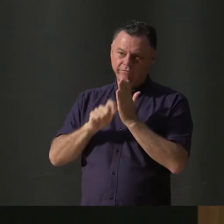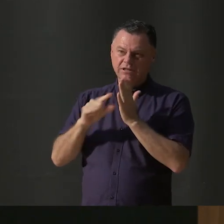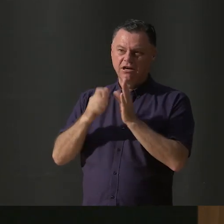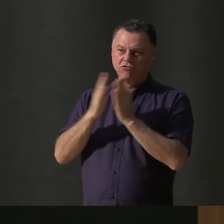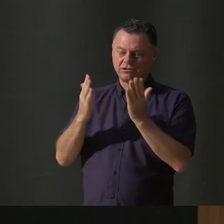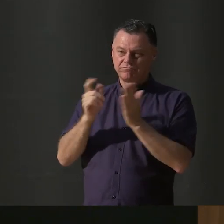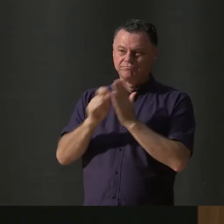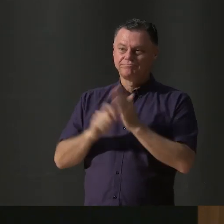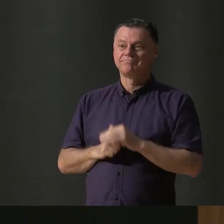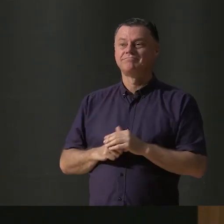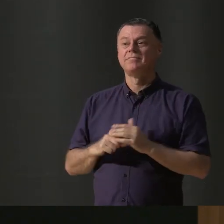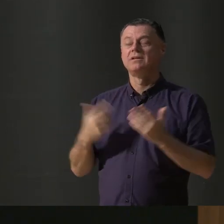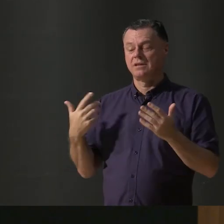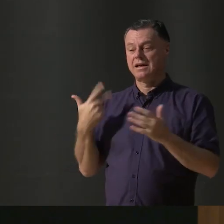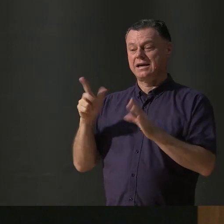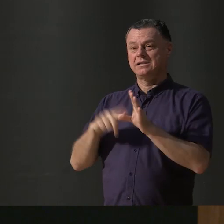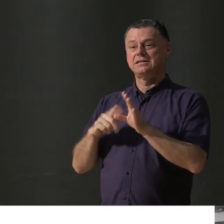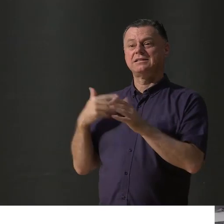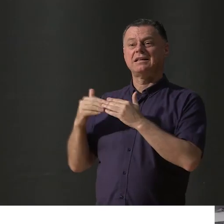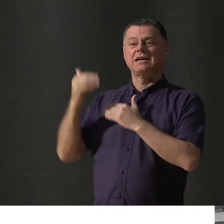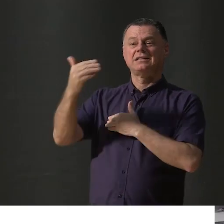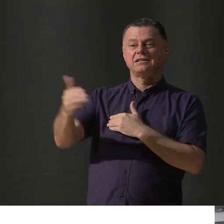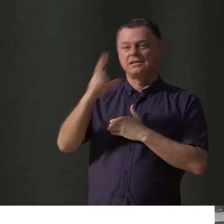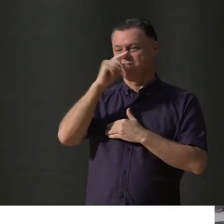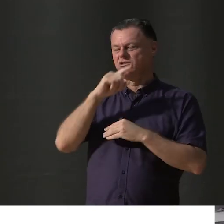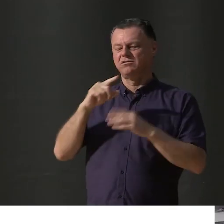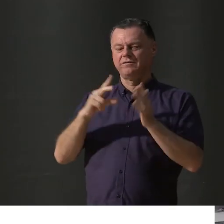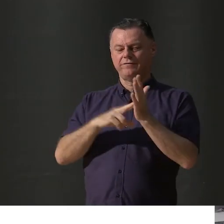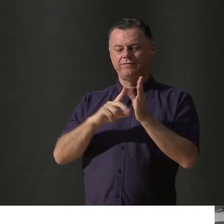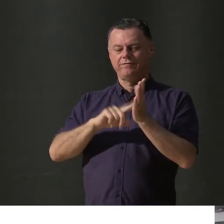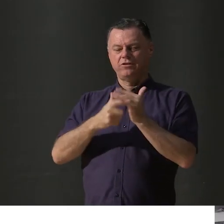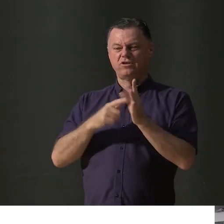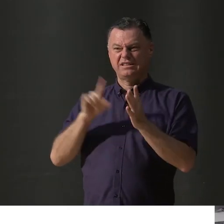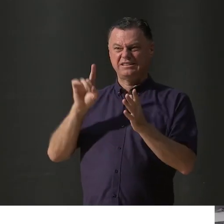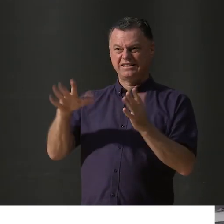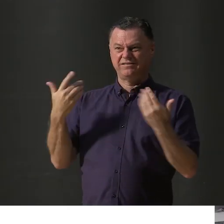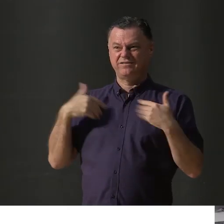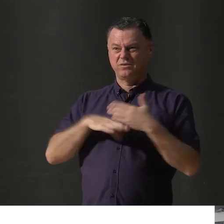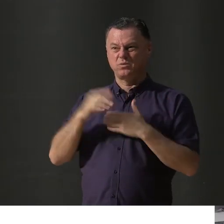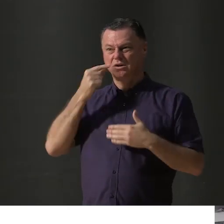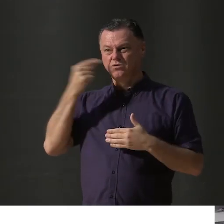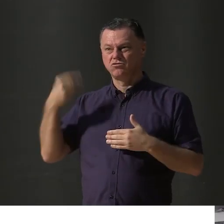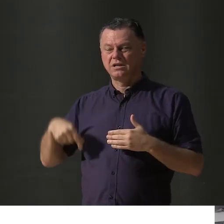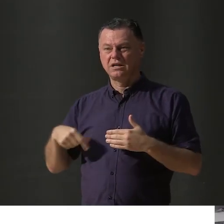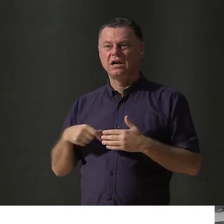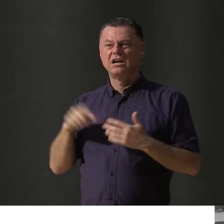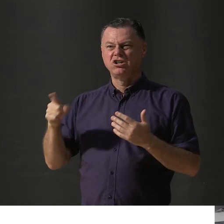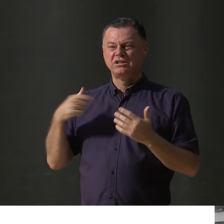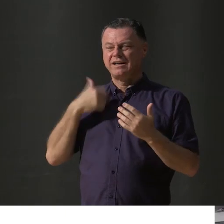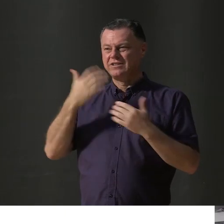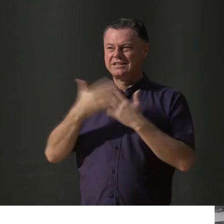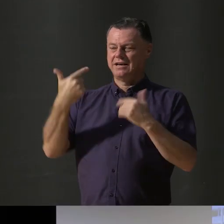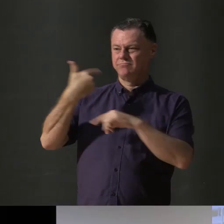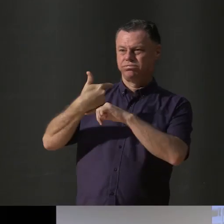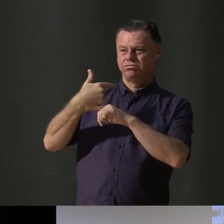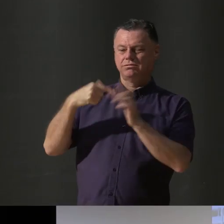a young Ukrainian influencer, Valeria Shashinok, is using TikTok to video her experiences